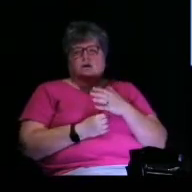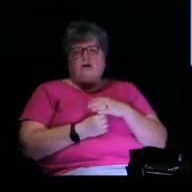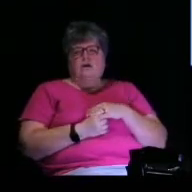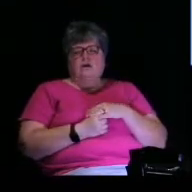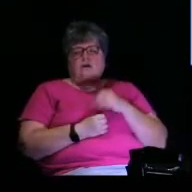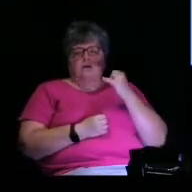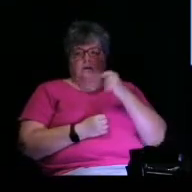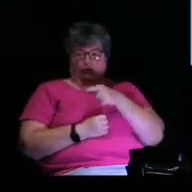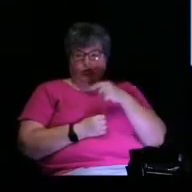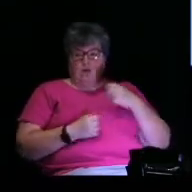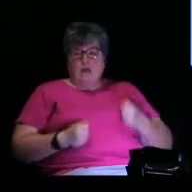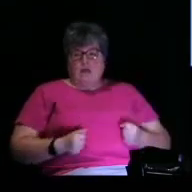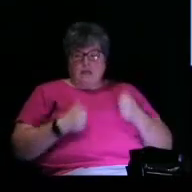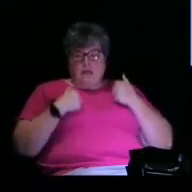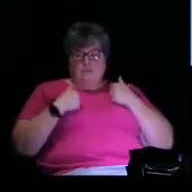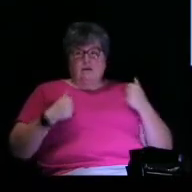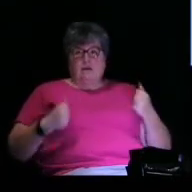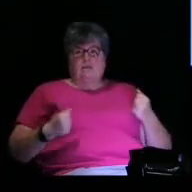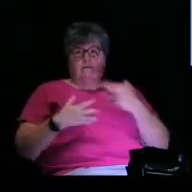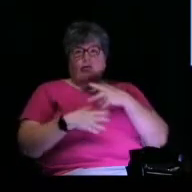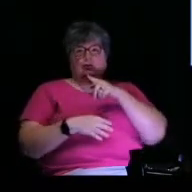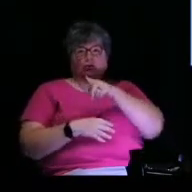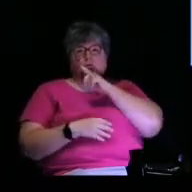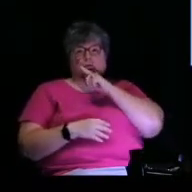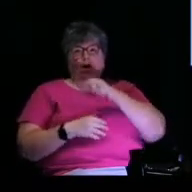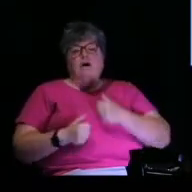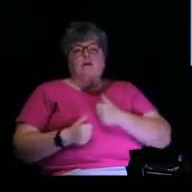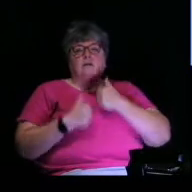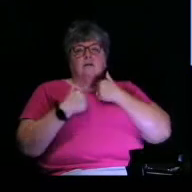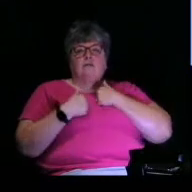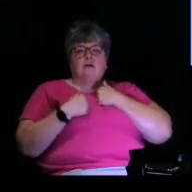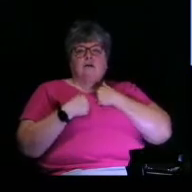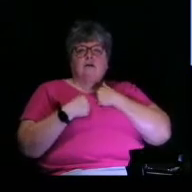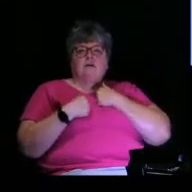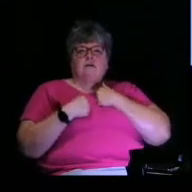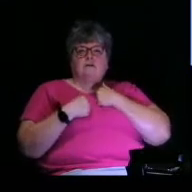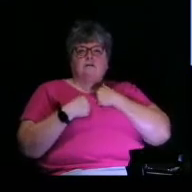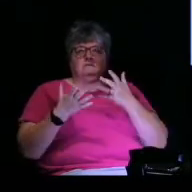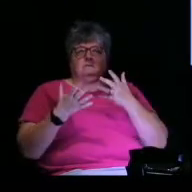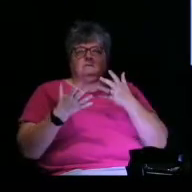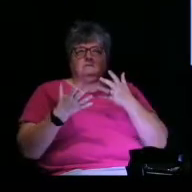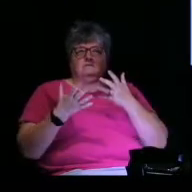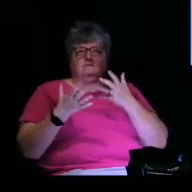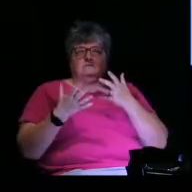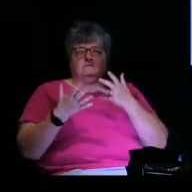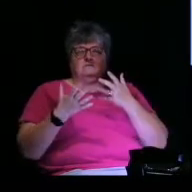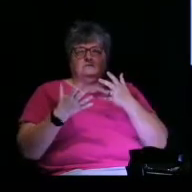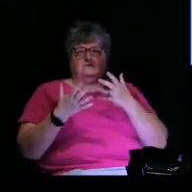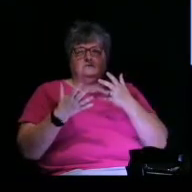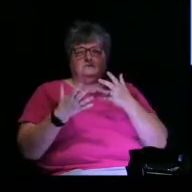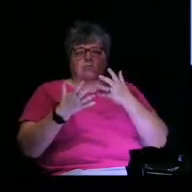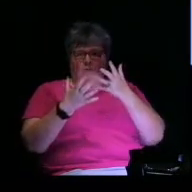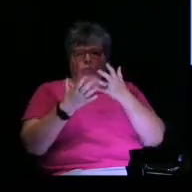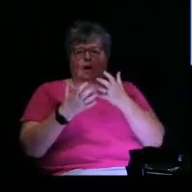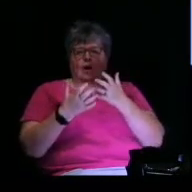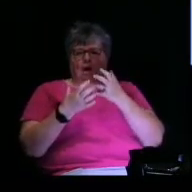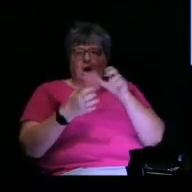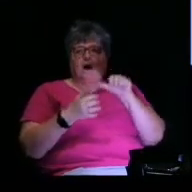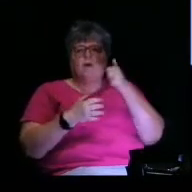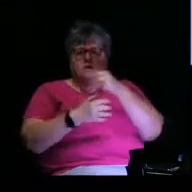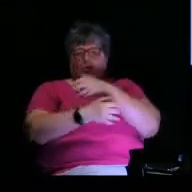in fear, you are living in subjection to someone else's power. If you're living in fear, you're